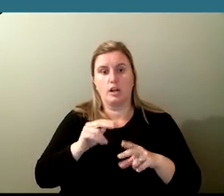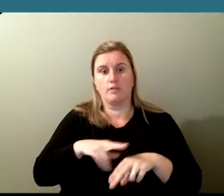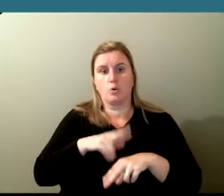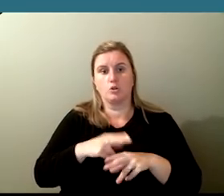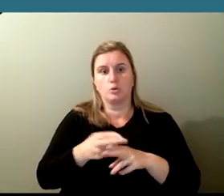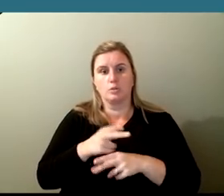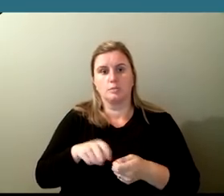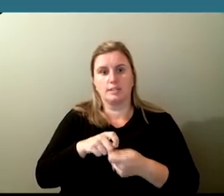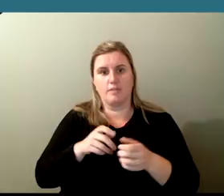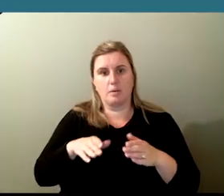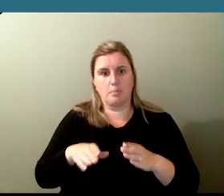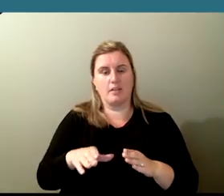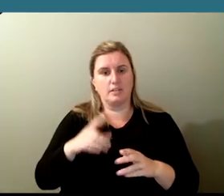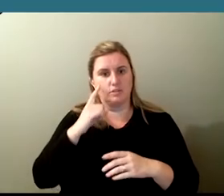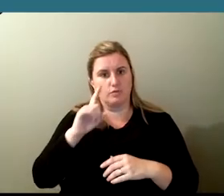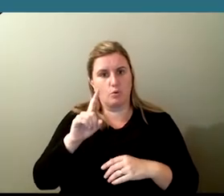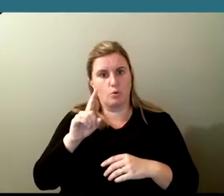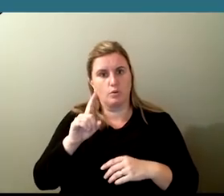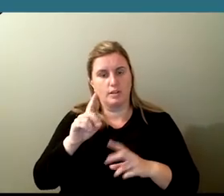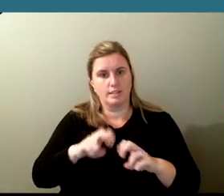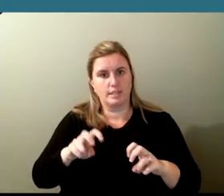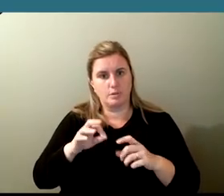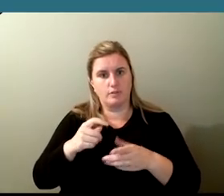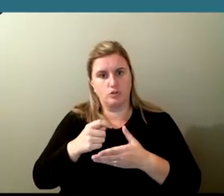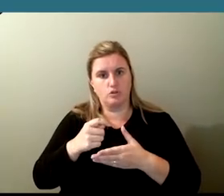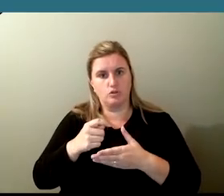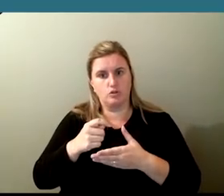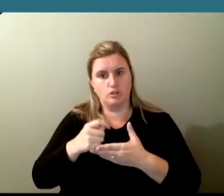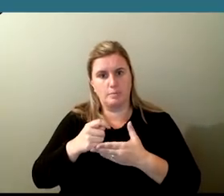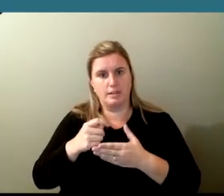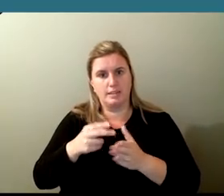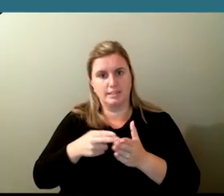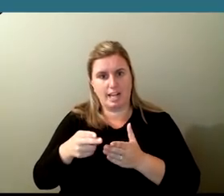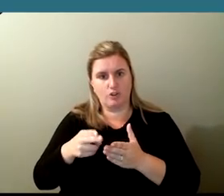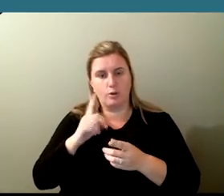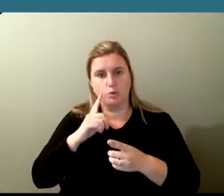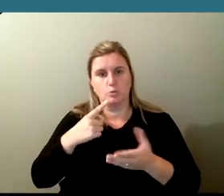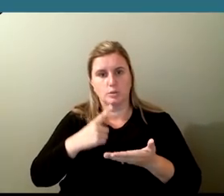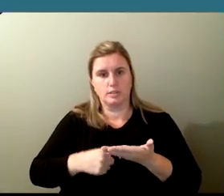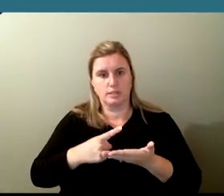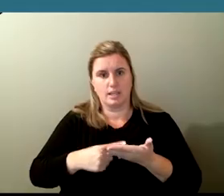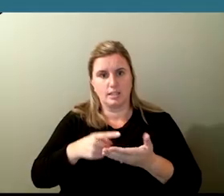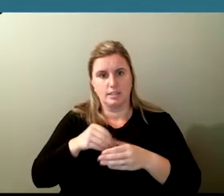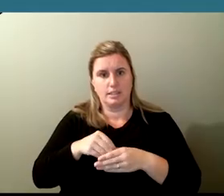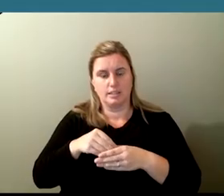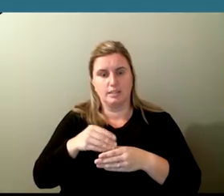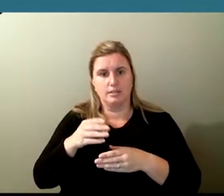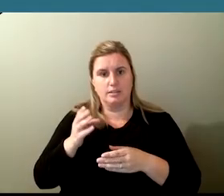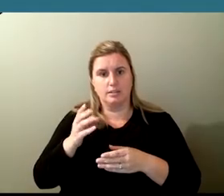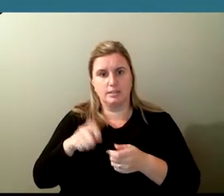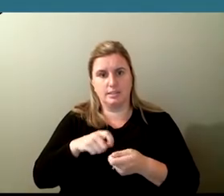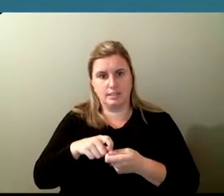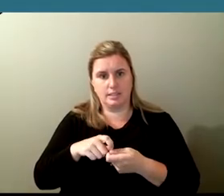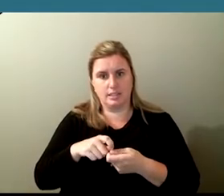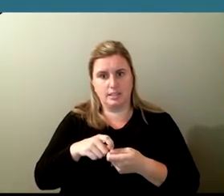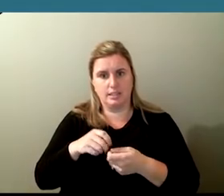specific methods for the assessment of treatment integrity, which we'll discuss in detail